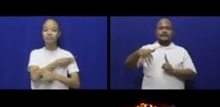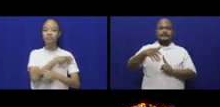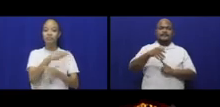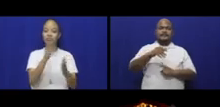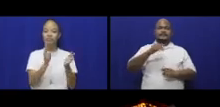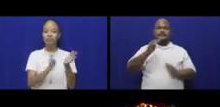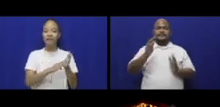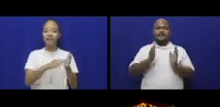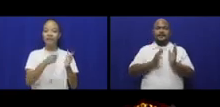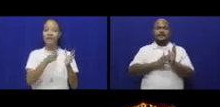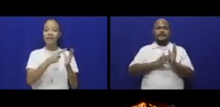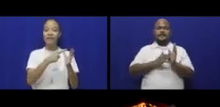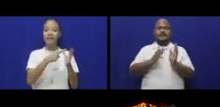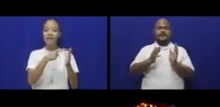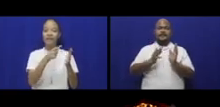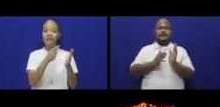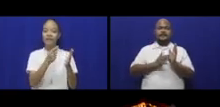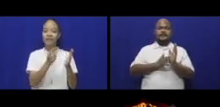virgin